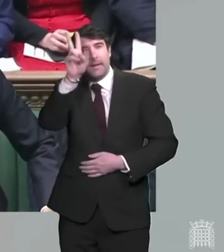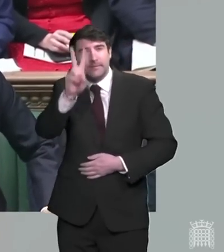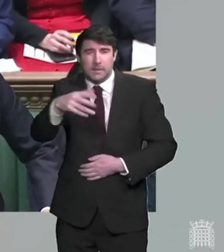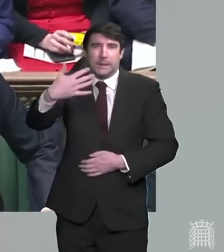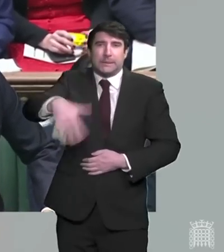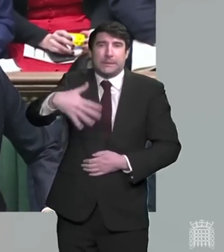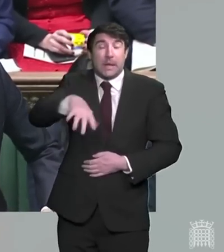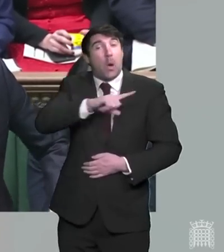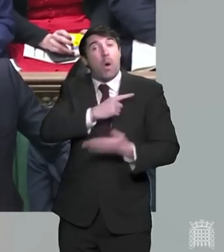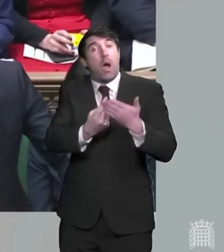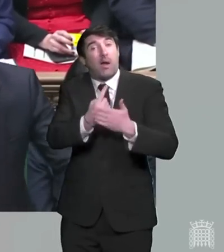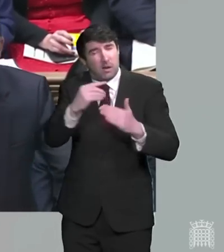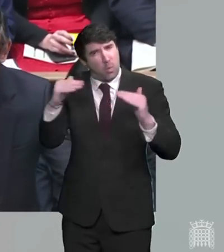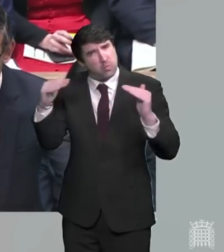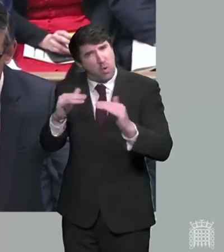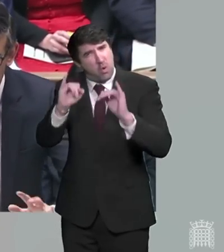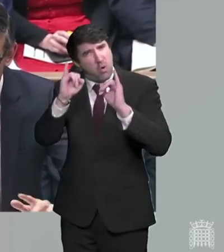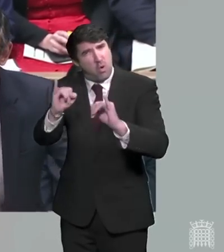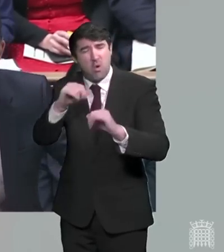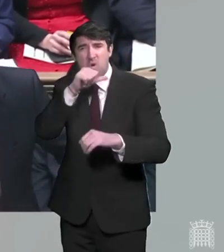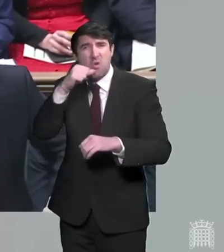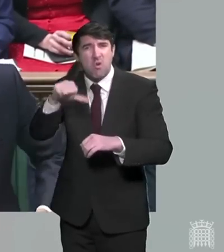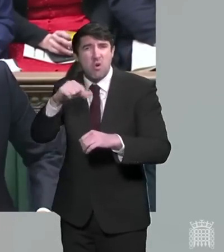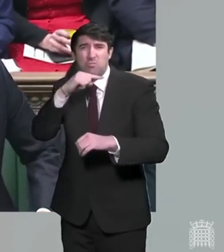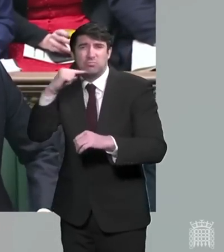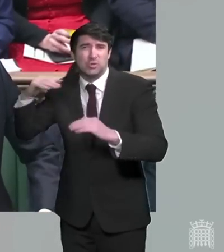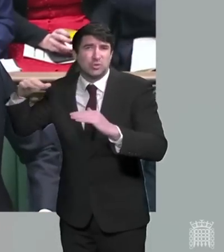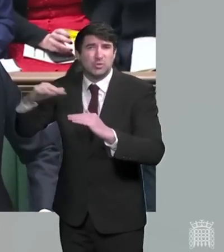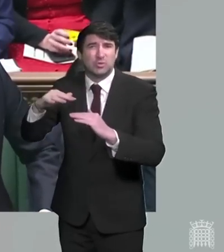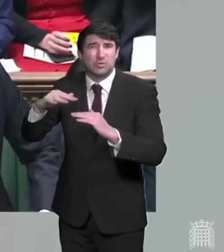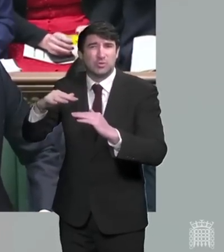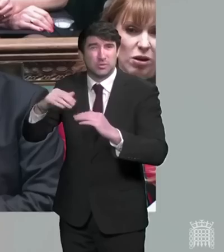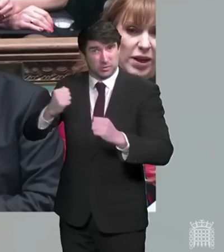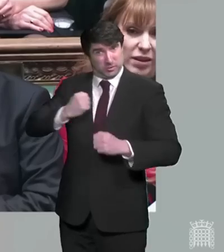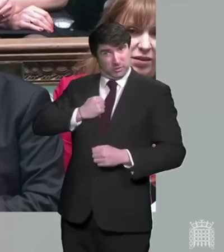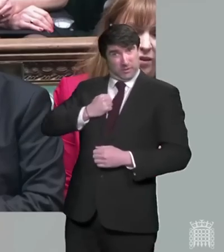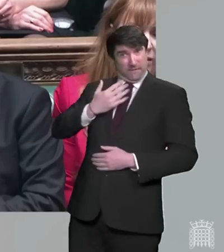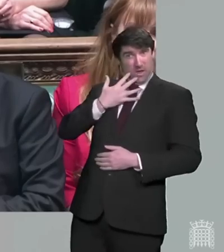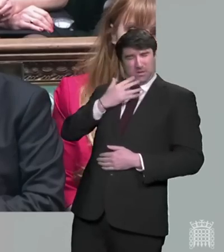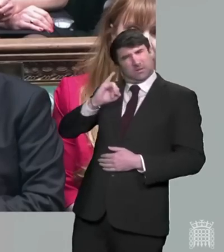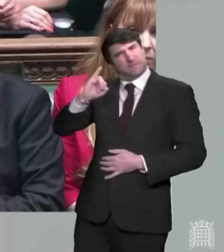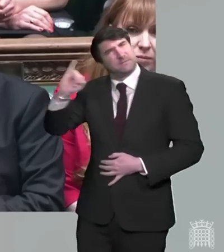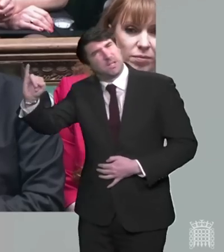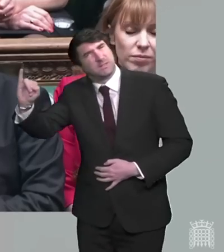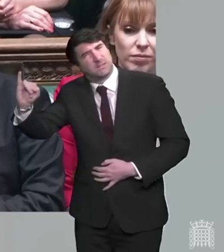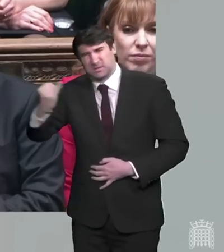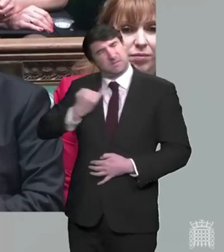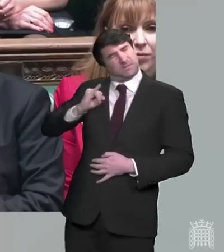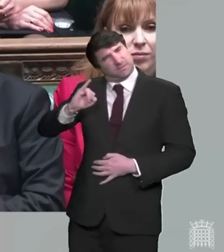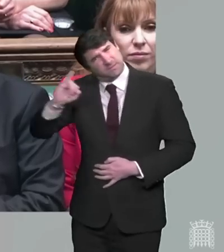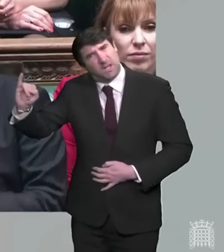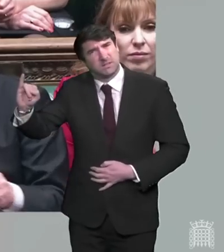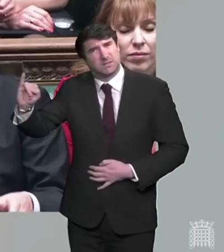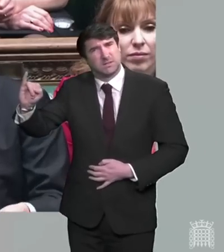of an illegal war in Ukraine. And I just remind the honourable gentleman what we are doing to ease people through that. Because of our